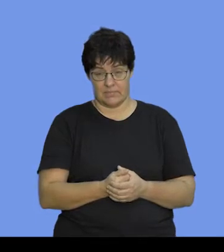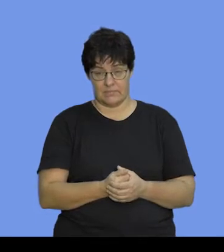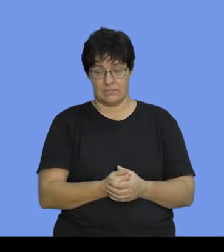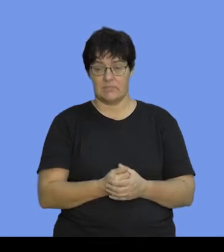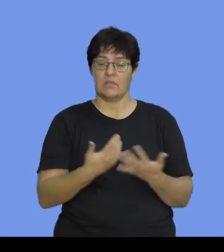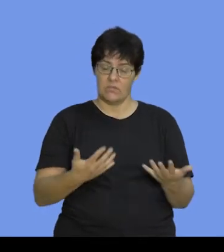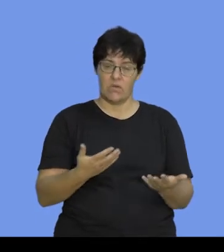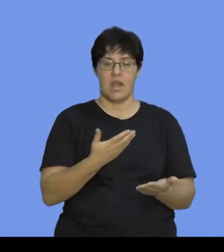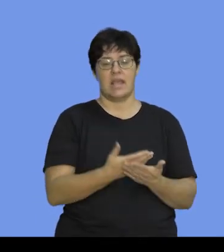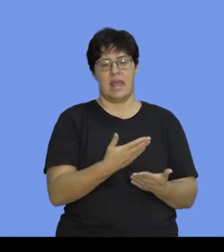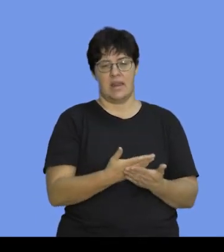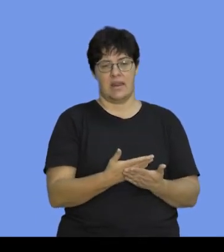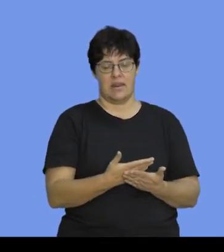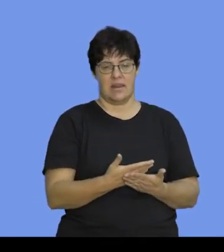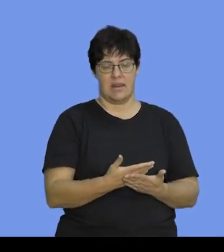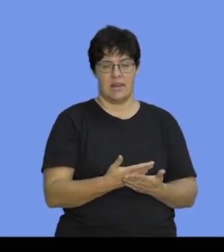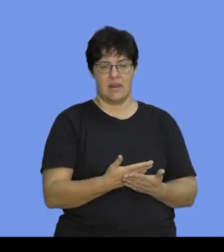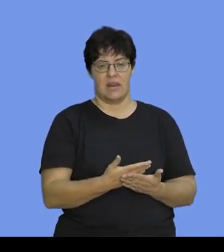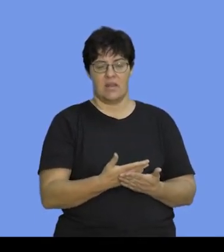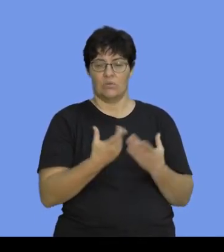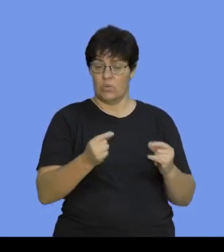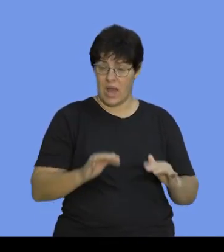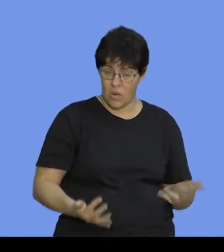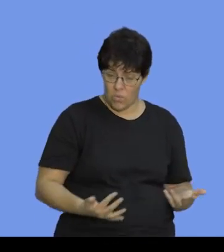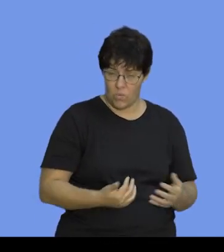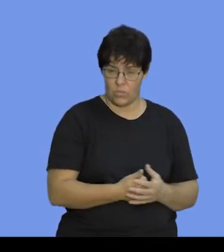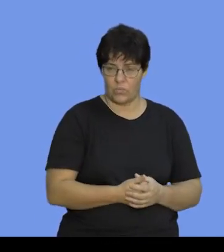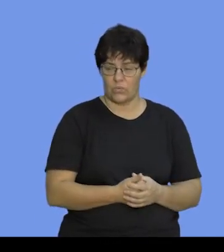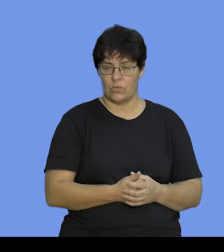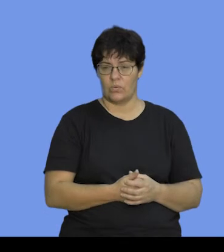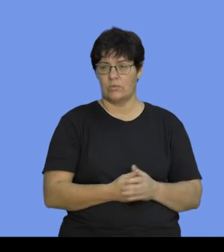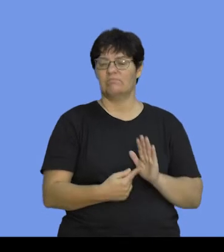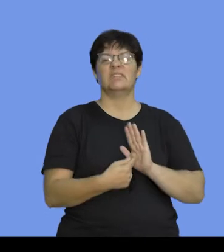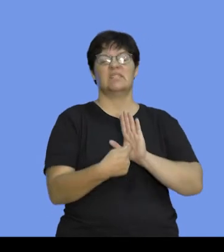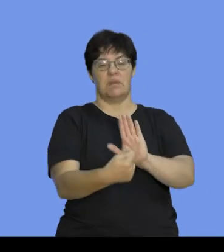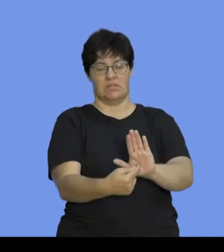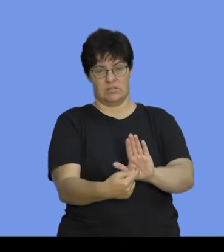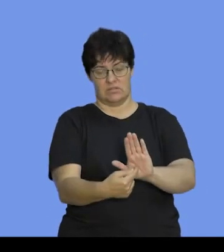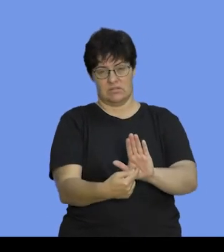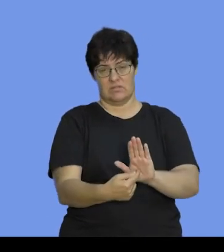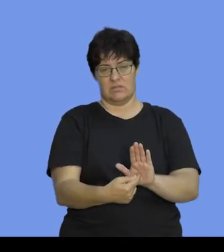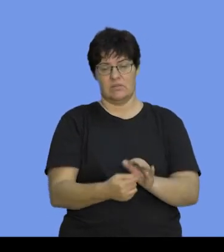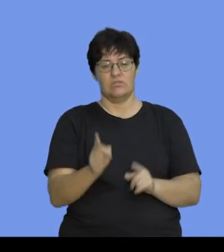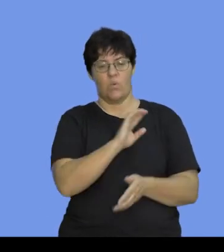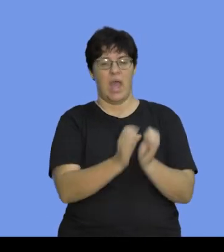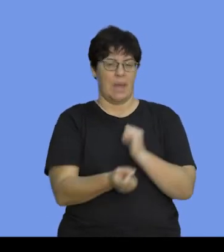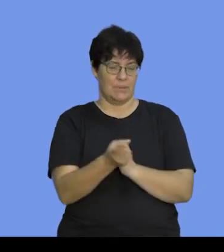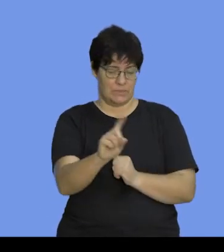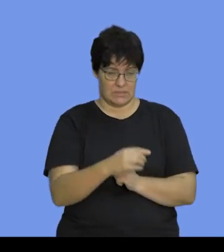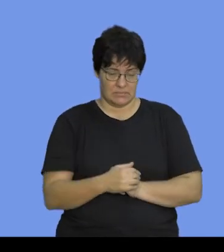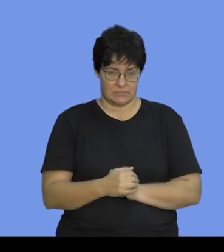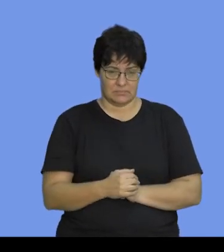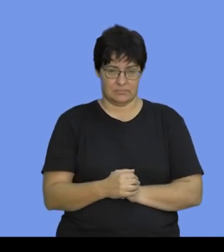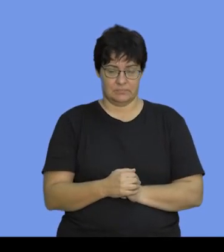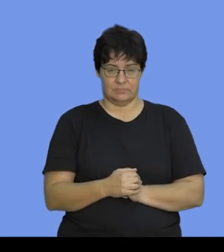was dissolved. So we can do this via a way of a simulation just to show exactly what happens,